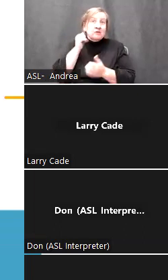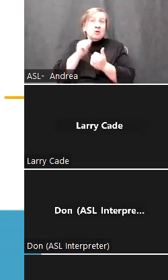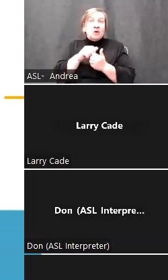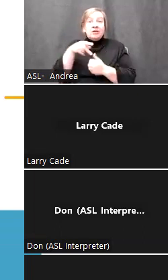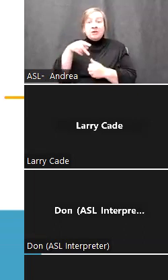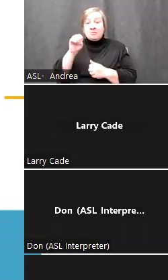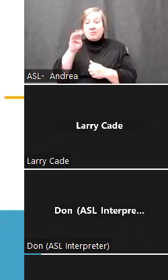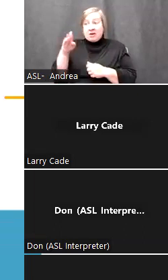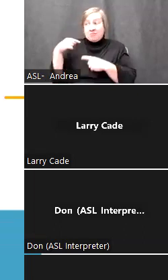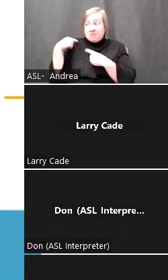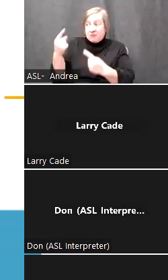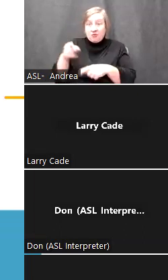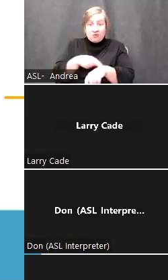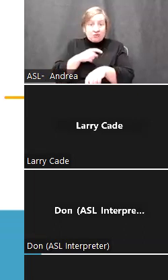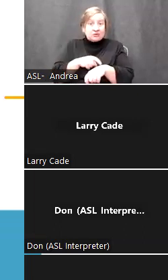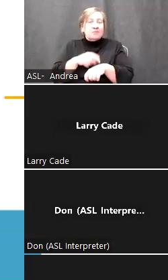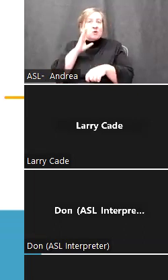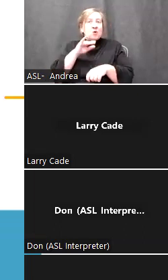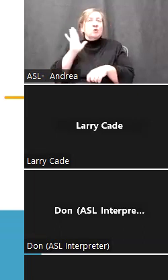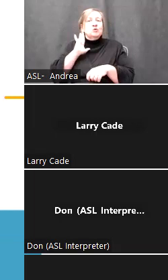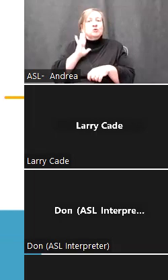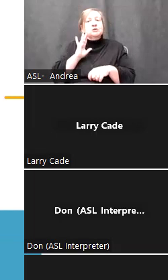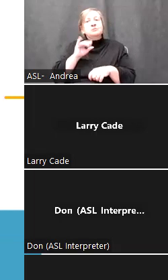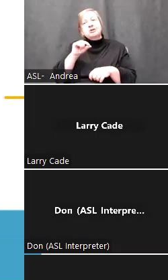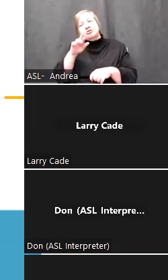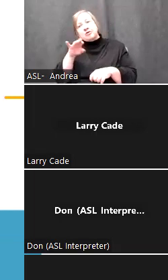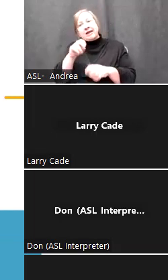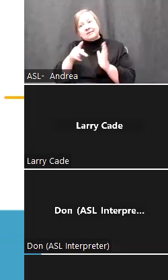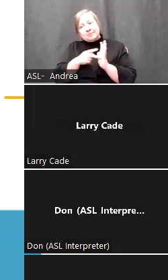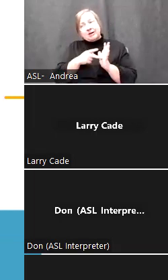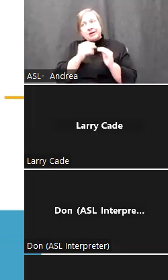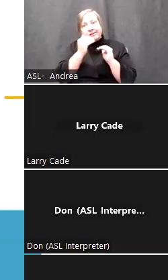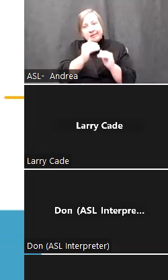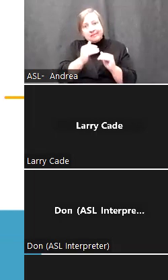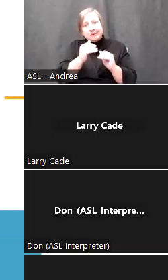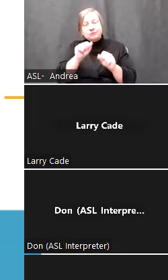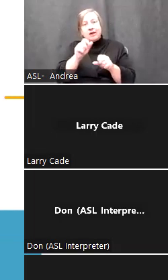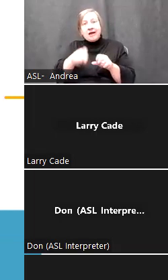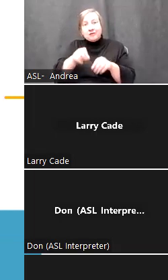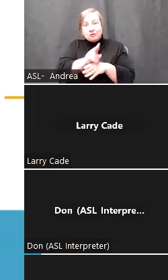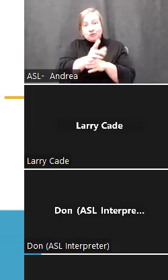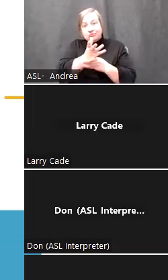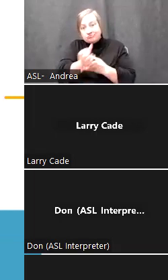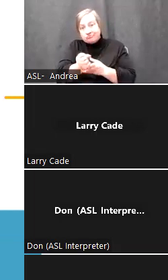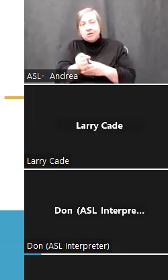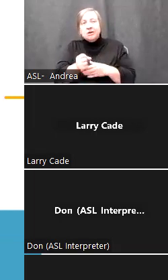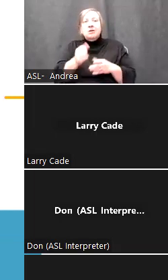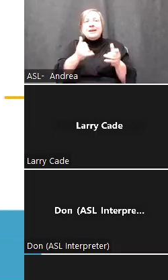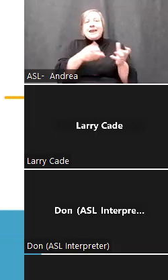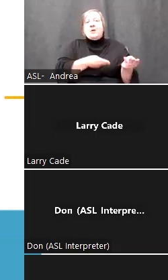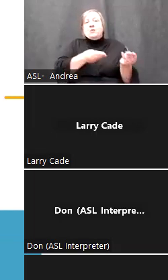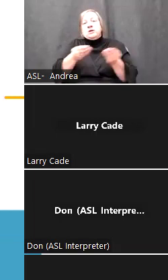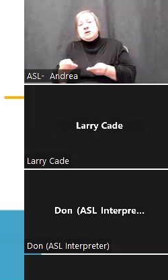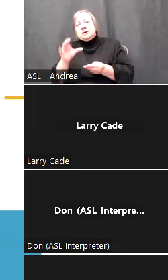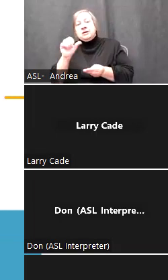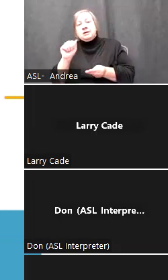while know that there used to be a grace period on the plan. And then just within the last couple of years, we've switched to carryover. So we're going to go a little bit